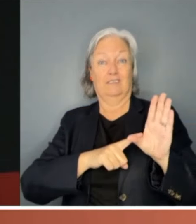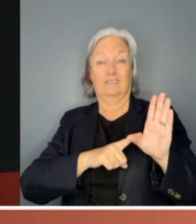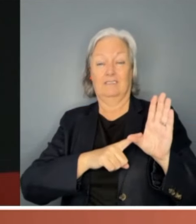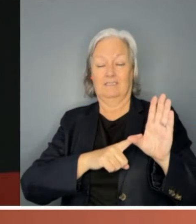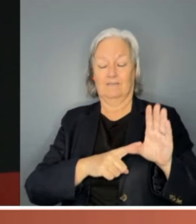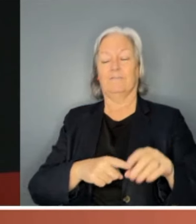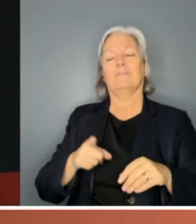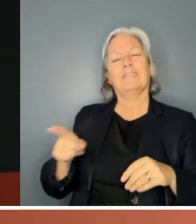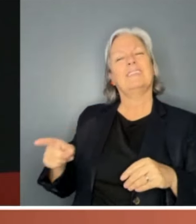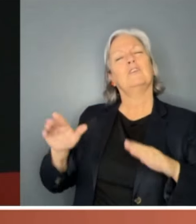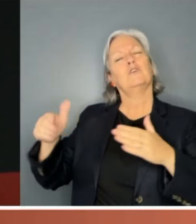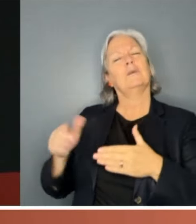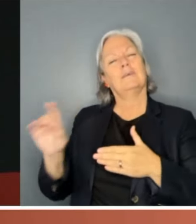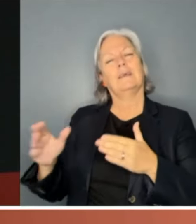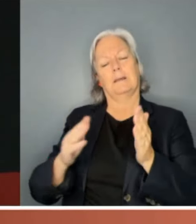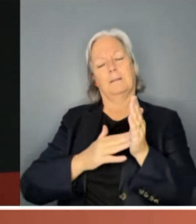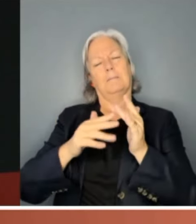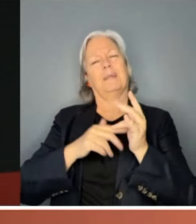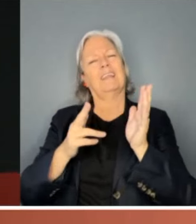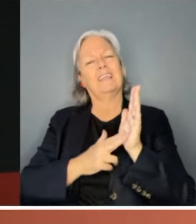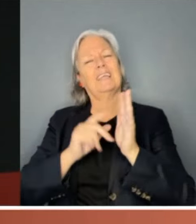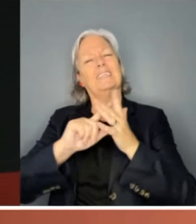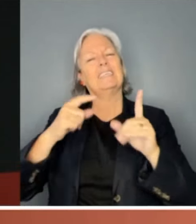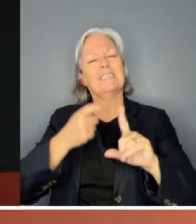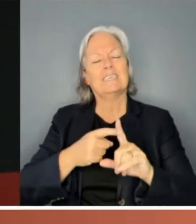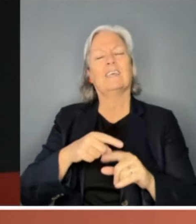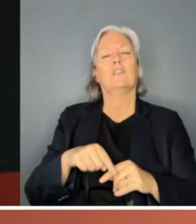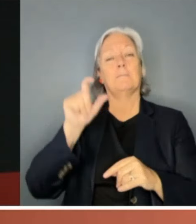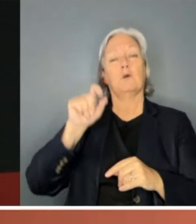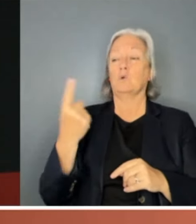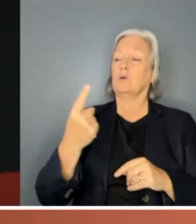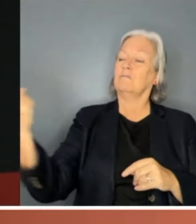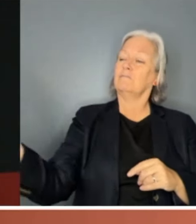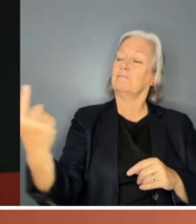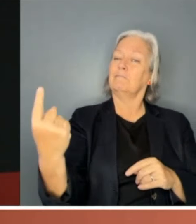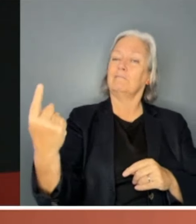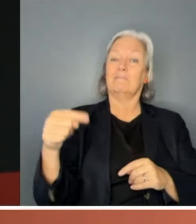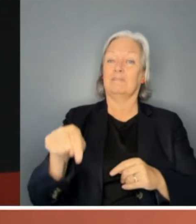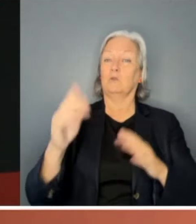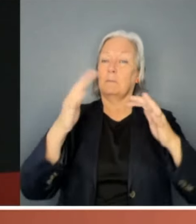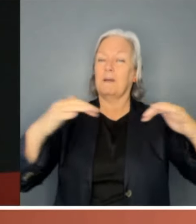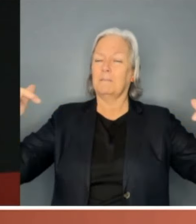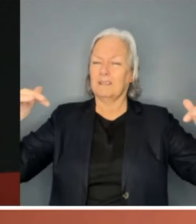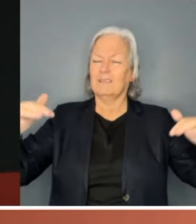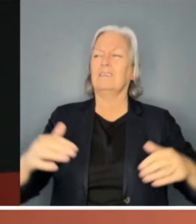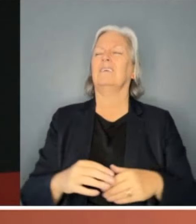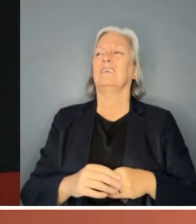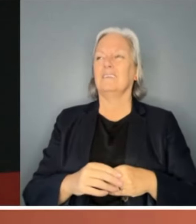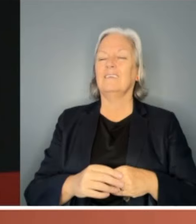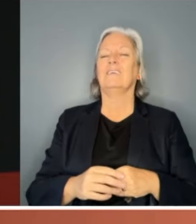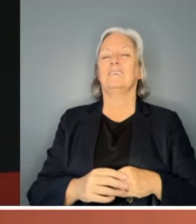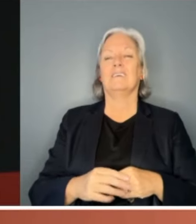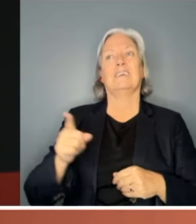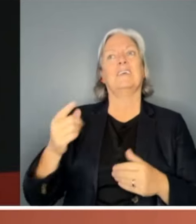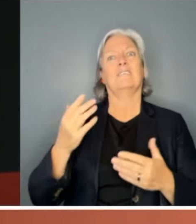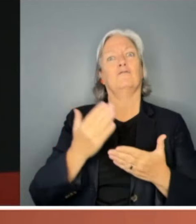himself as Milton Dick. And the person who was coming into the Parliament, a former very high office holder in this country,